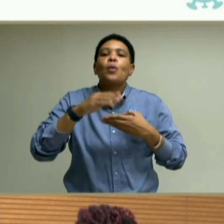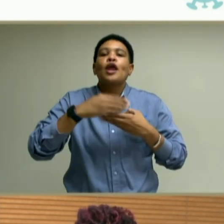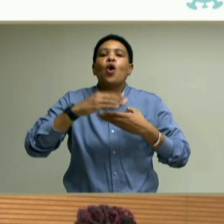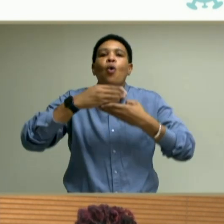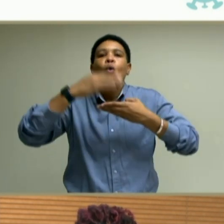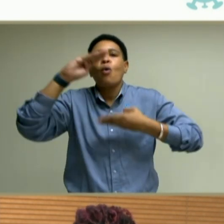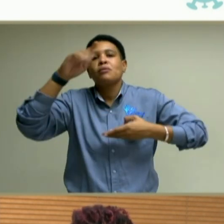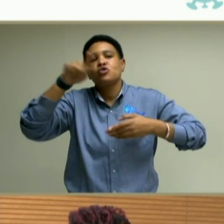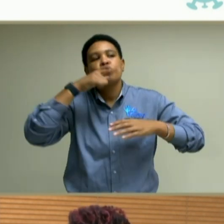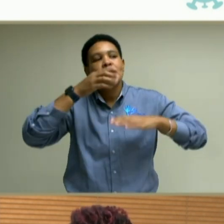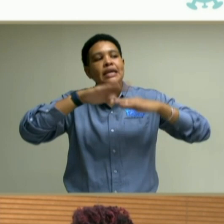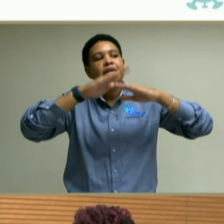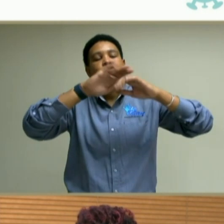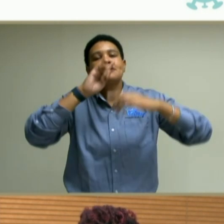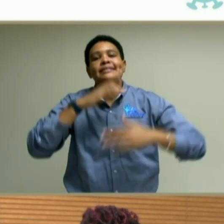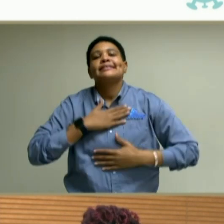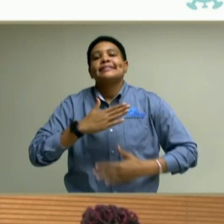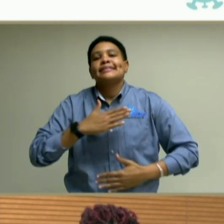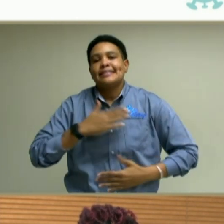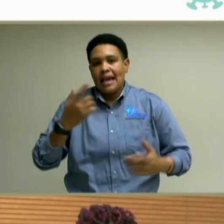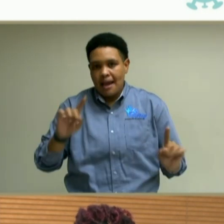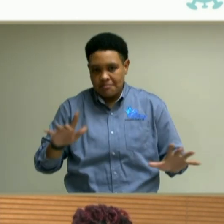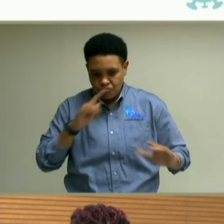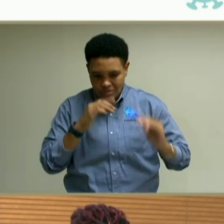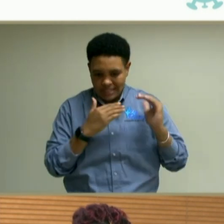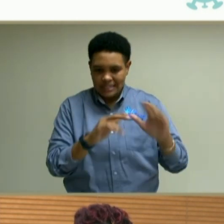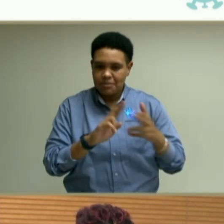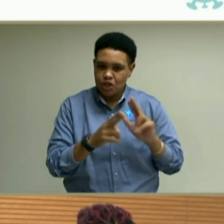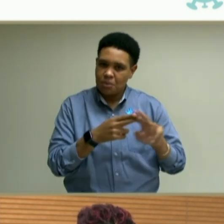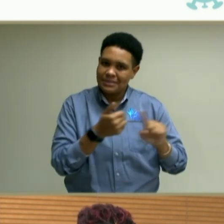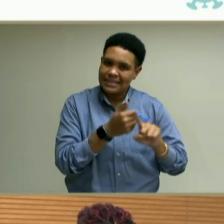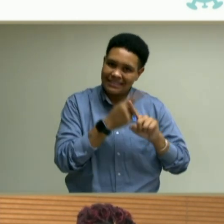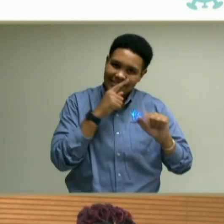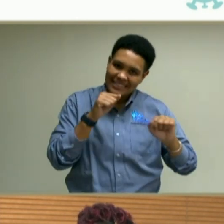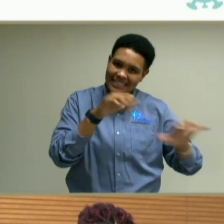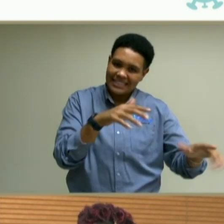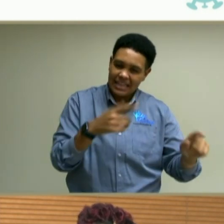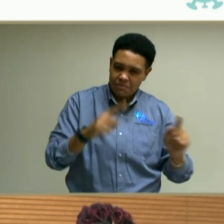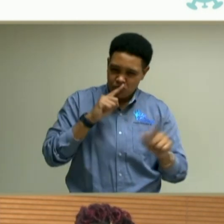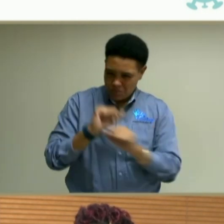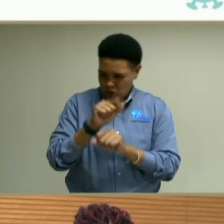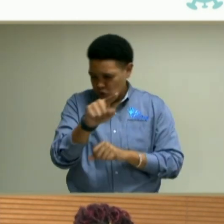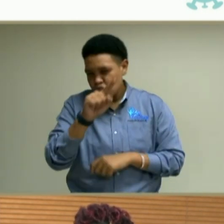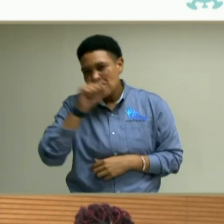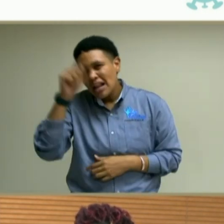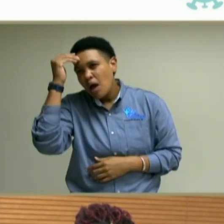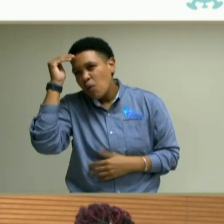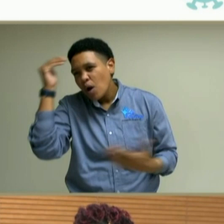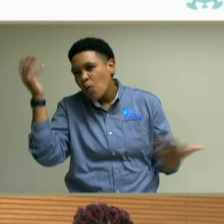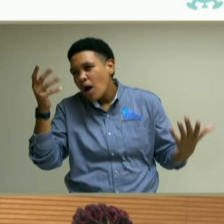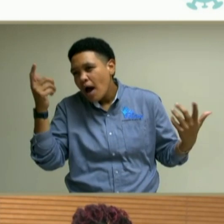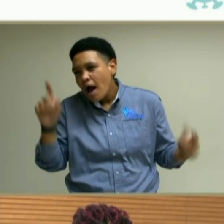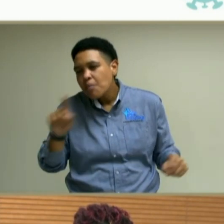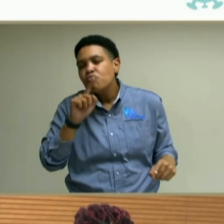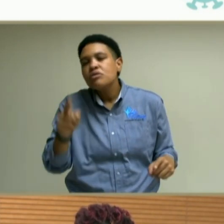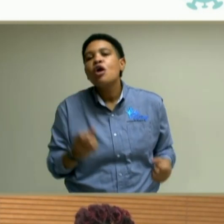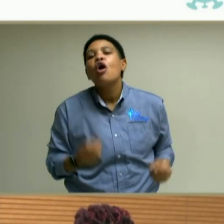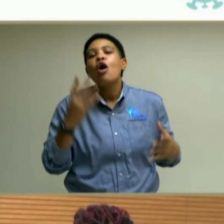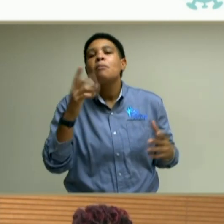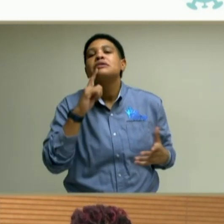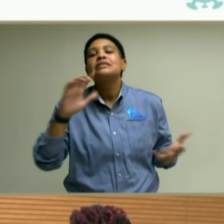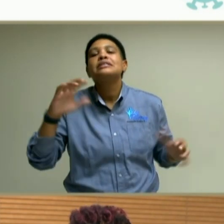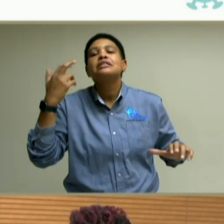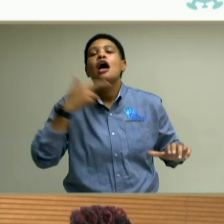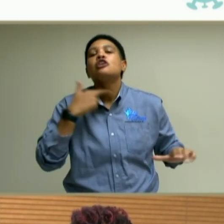are open so you increase the ventilation. Limit the number of guests so make sure you are aware of what it is stipulated in the